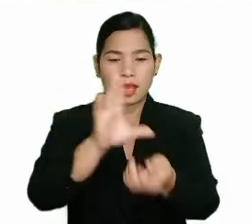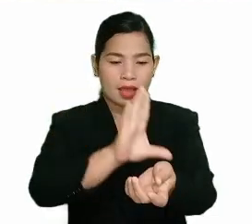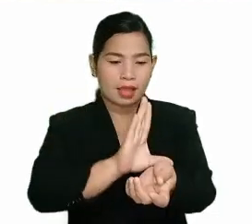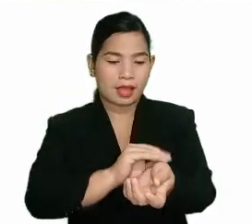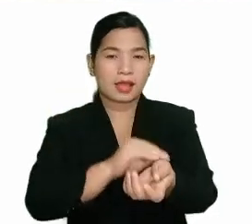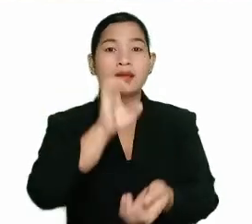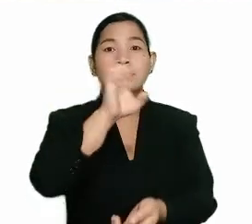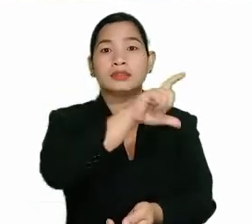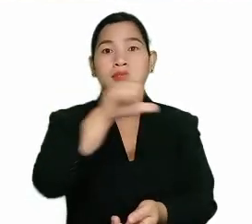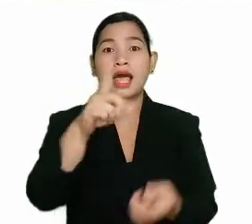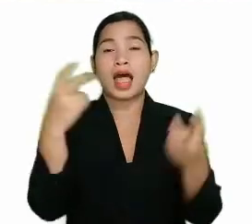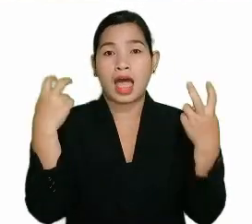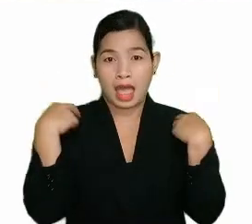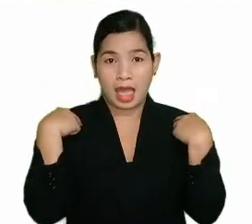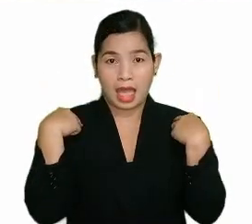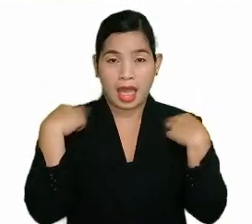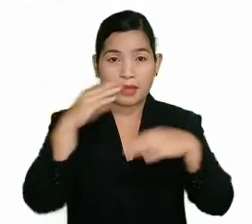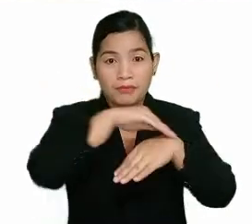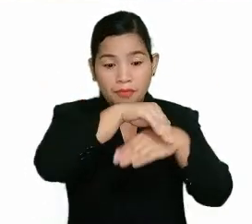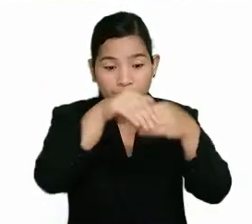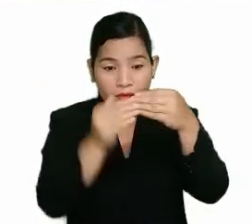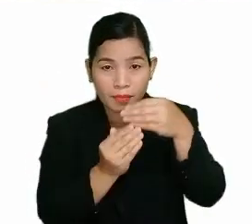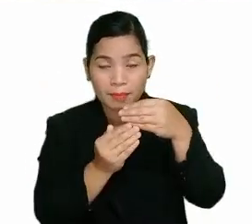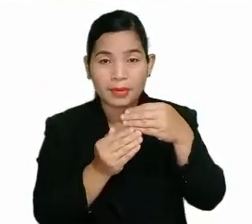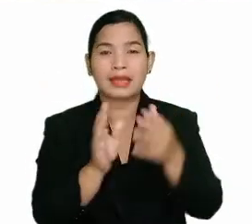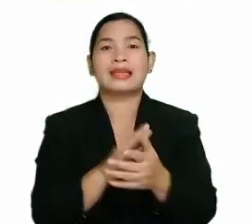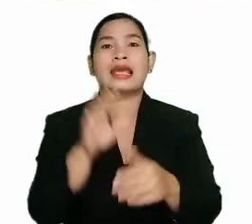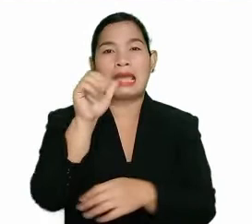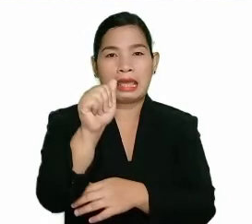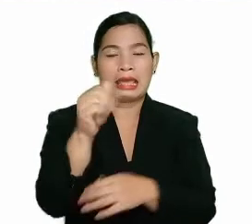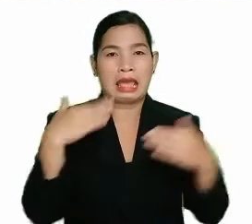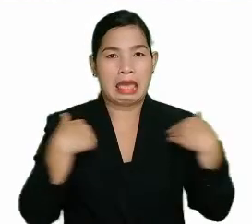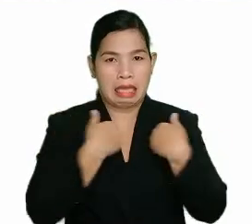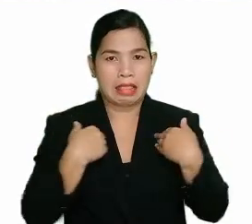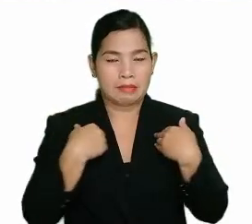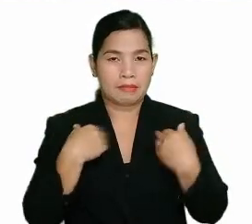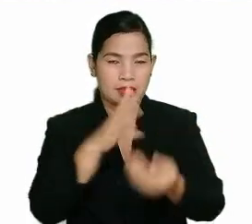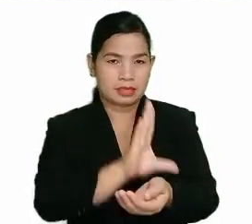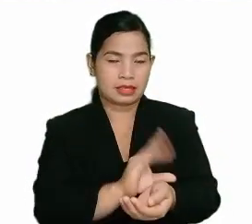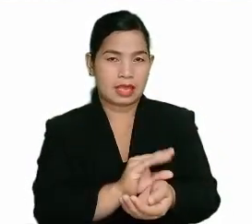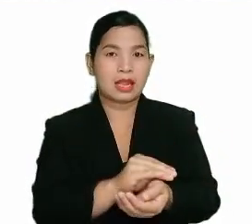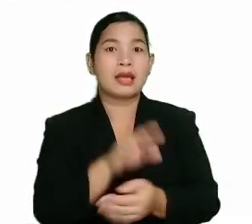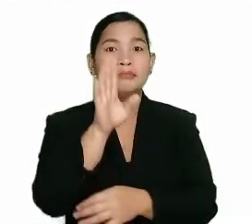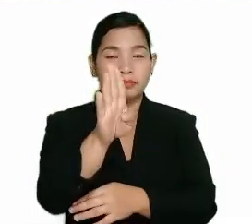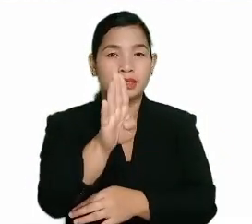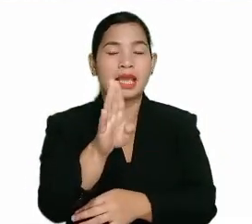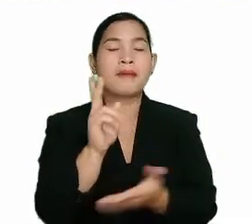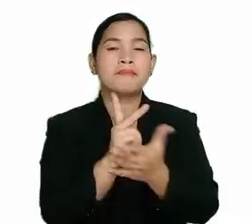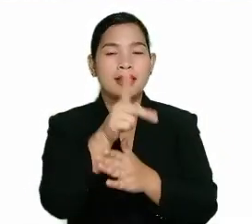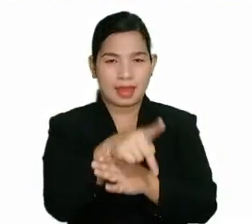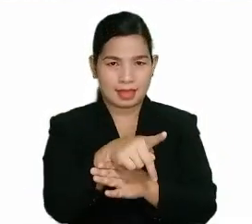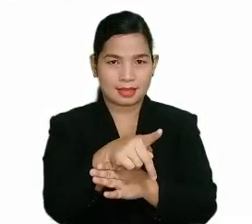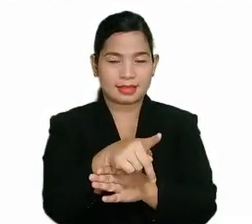has a cell membrane? A. Animal cell. B. Plant cell. C.